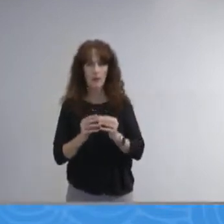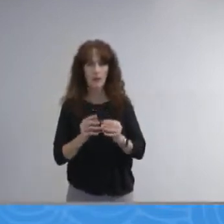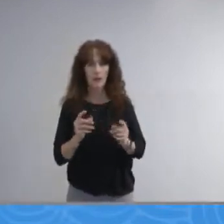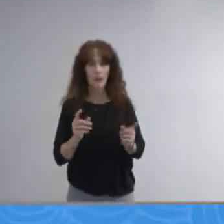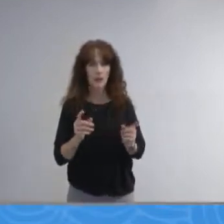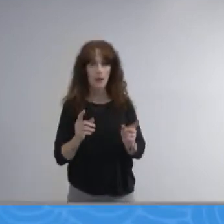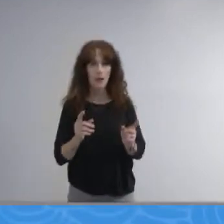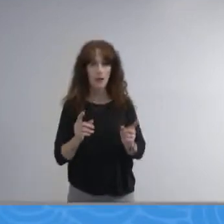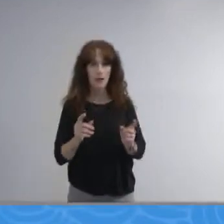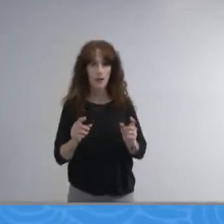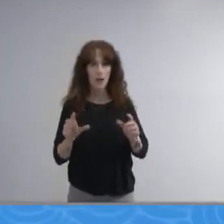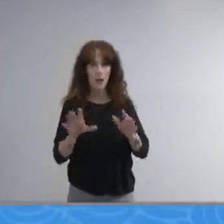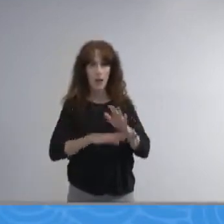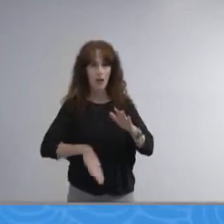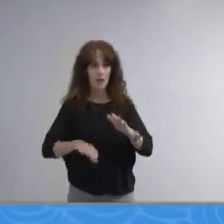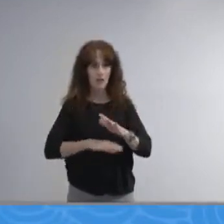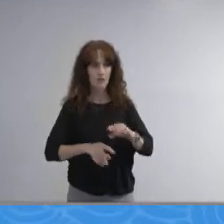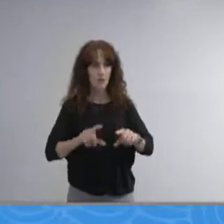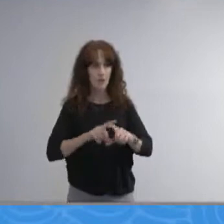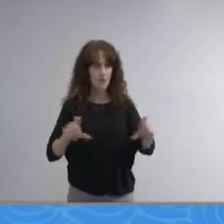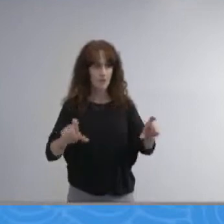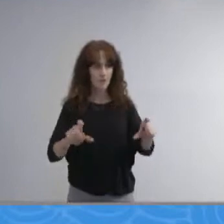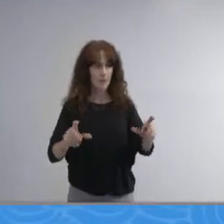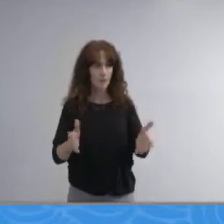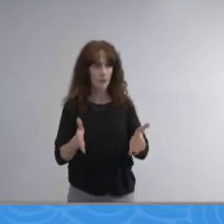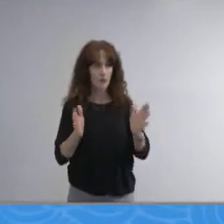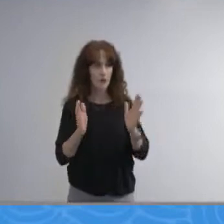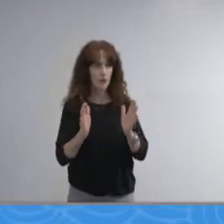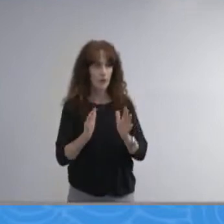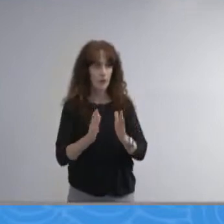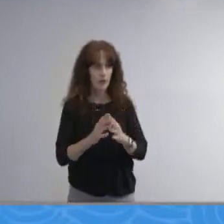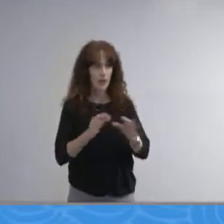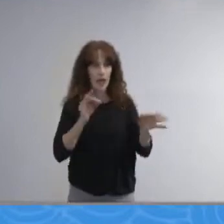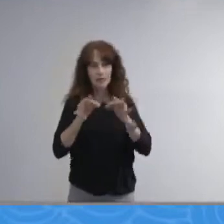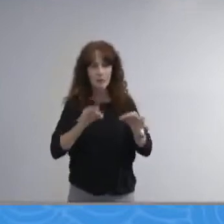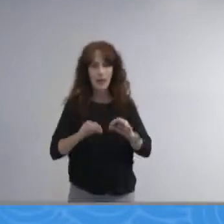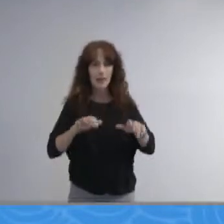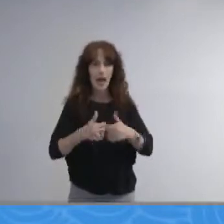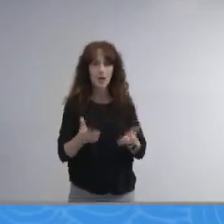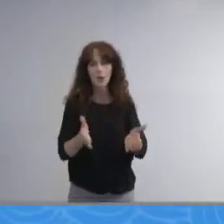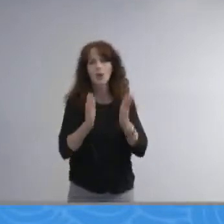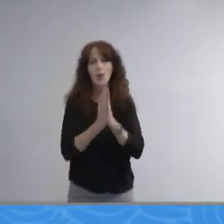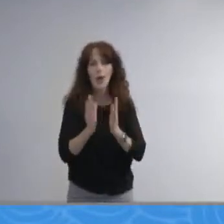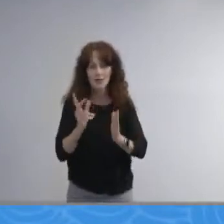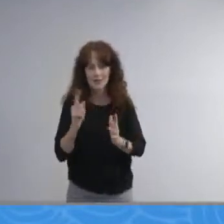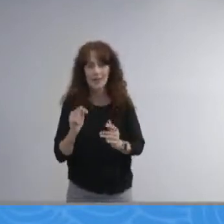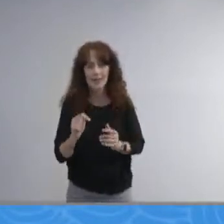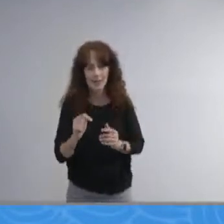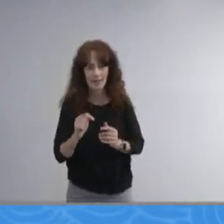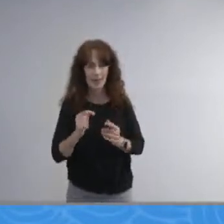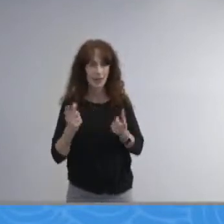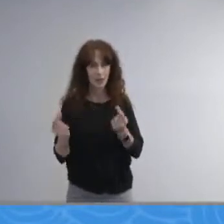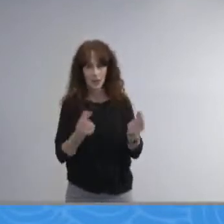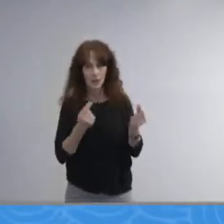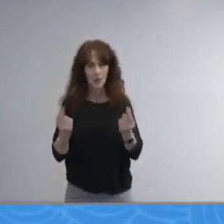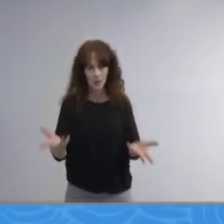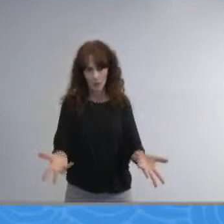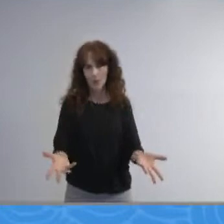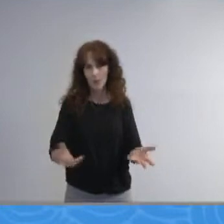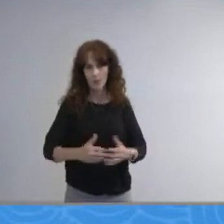a bigger font at the bottom to say, if you want to request this is the way you can do it. So we know where to, go ask for